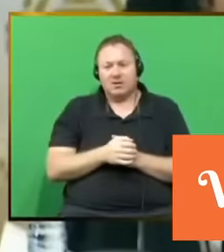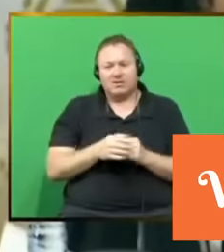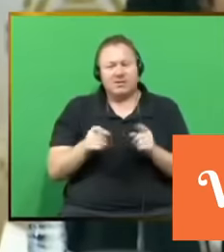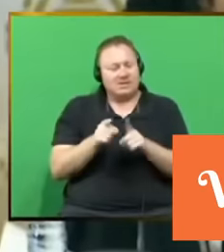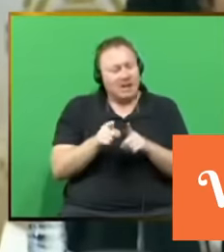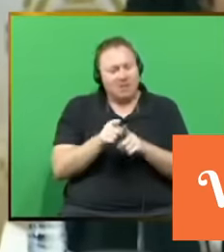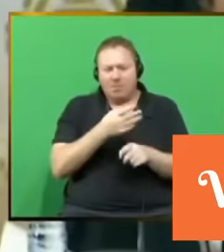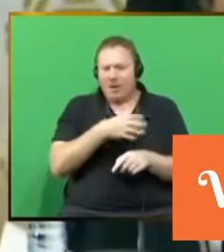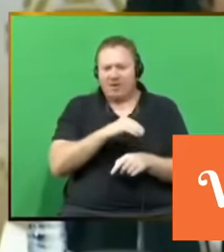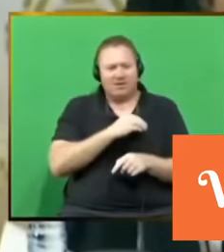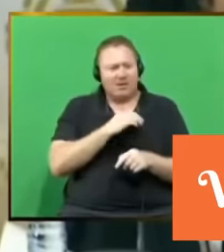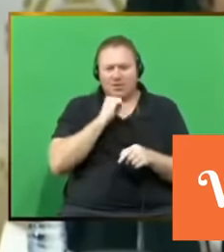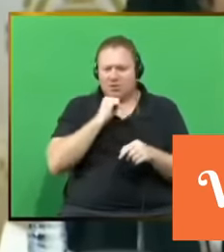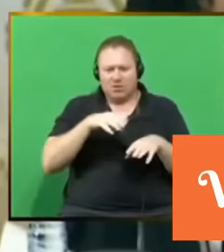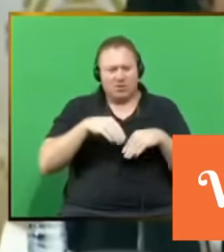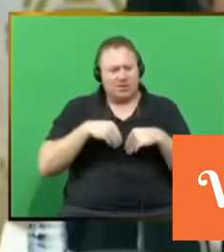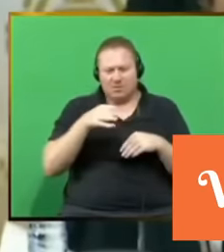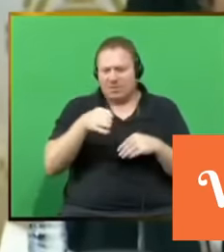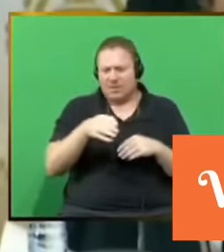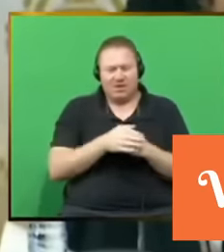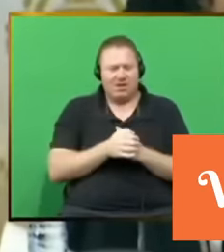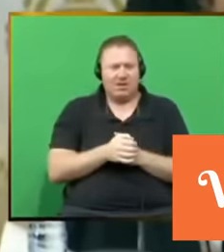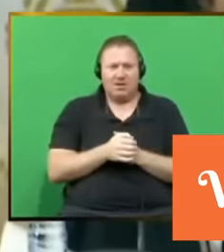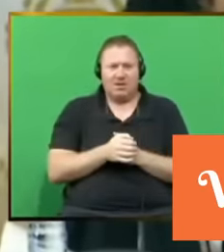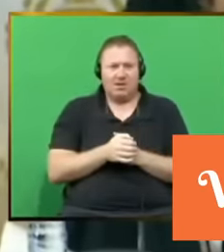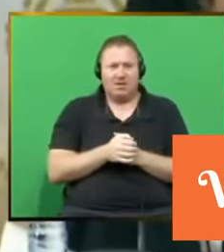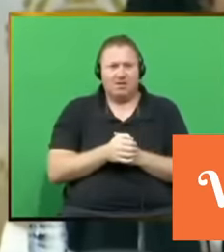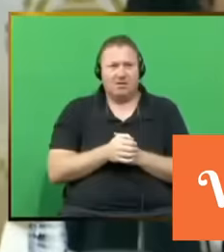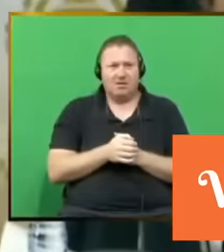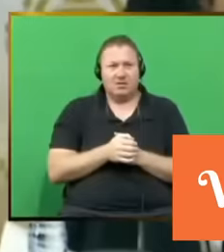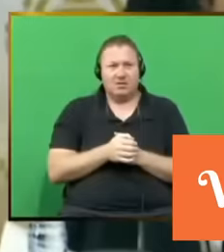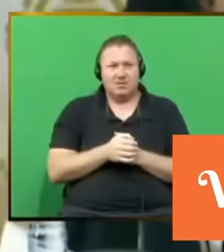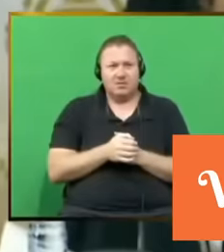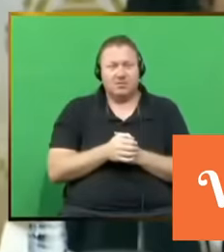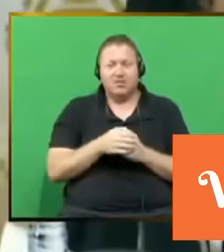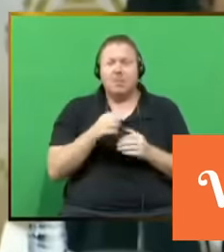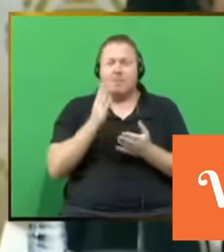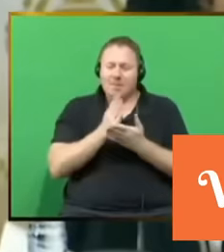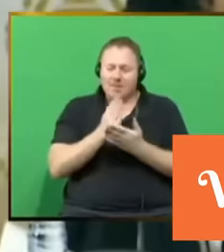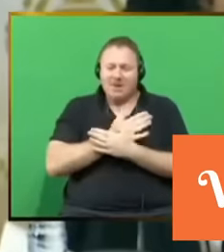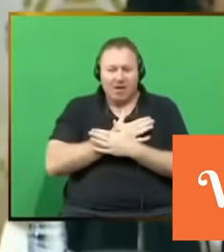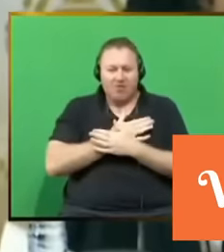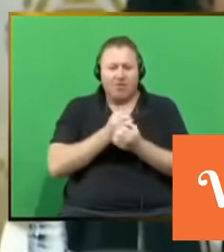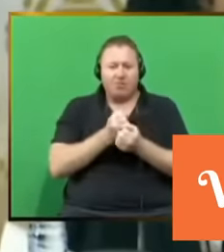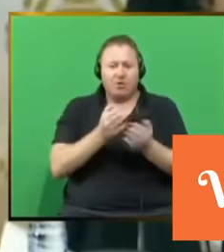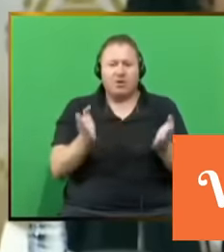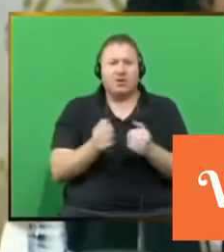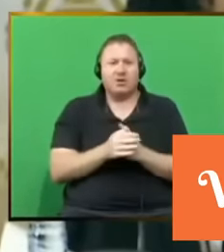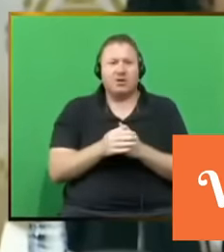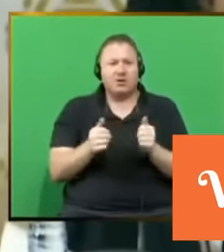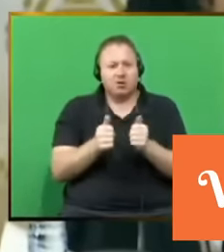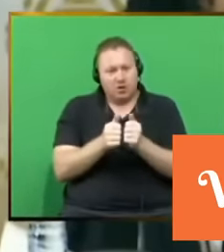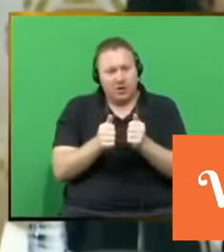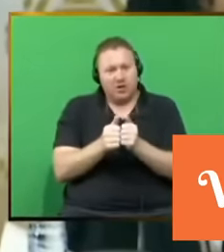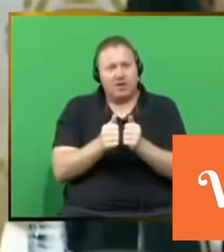through the Bible. You can only spread love. You can only spread togetherness. You can only spread peace with the